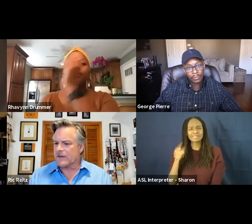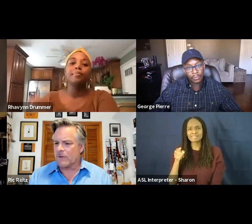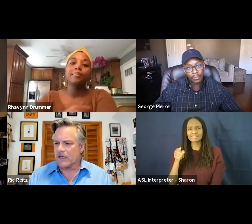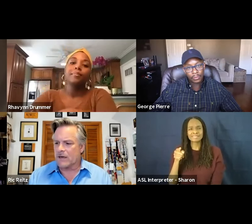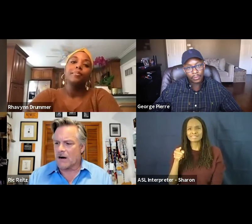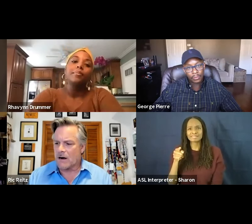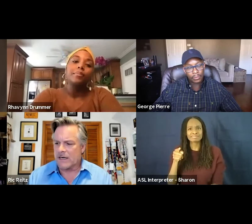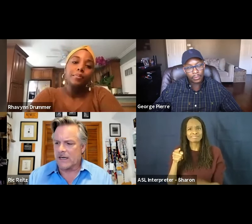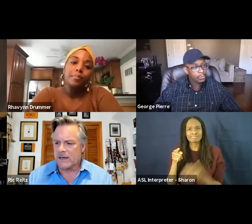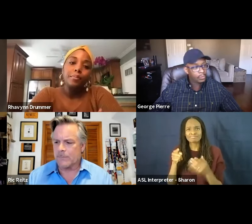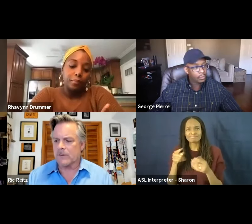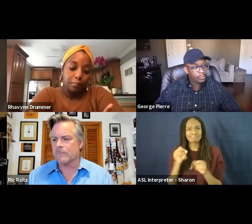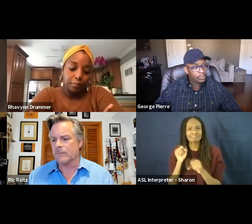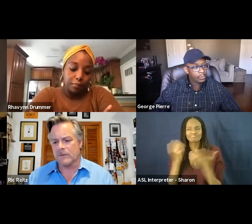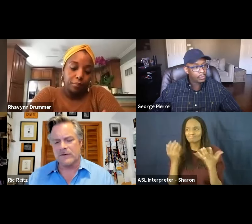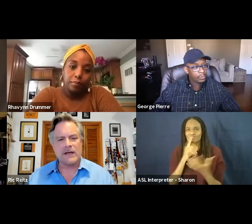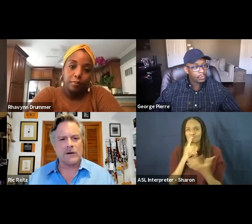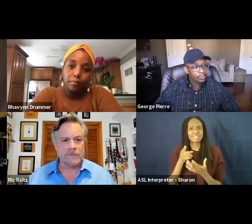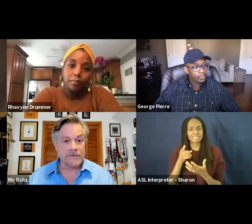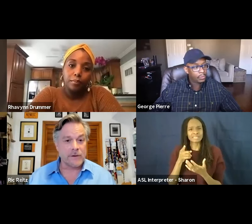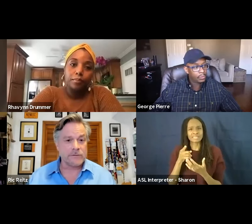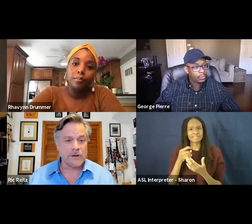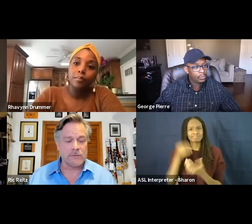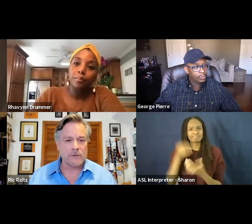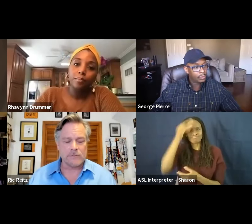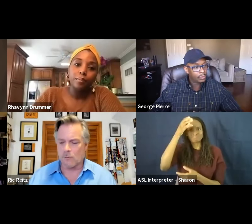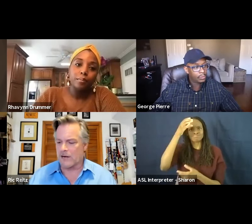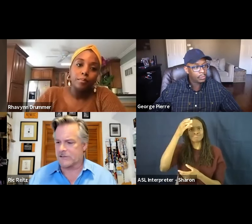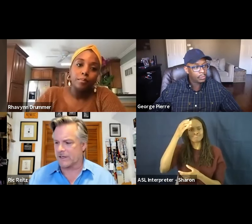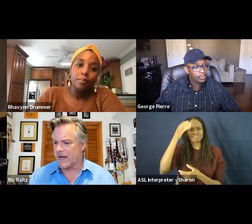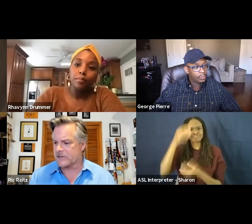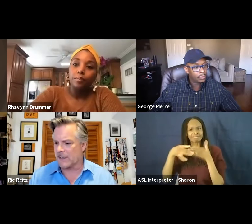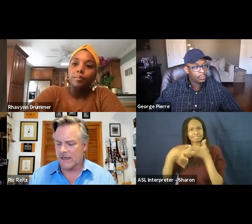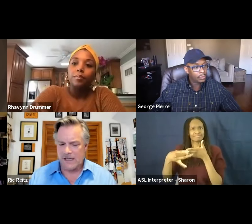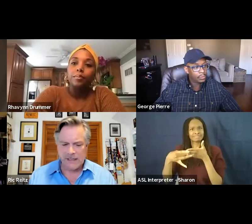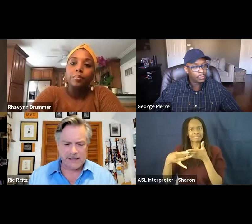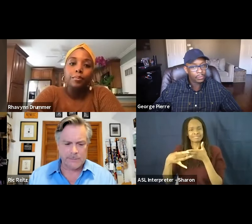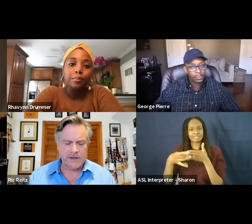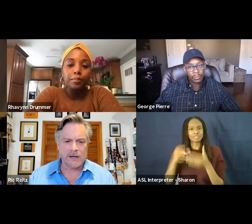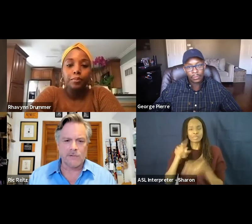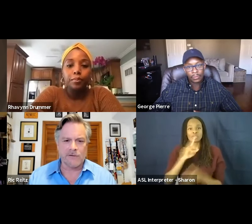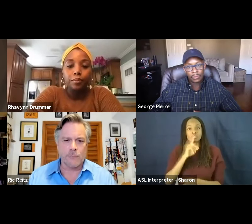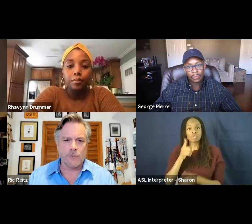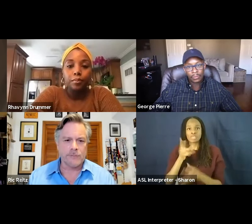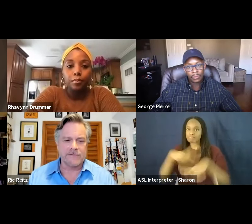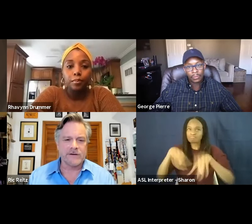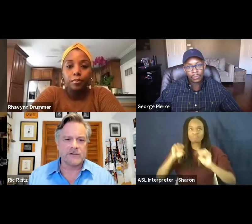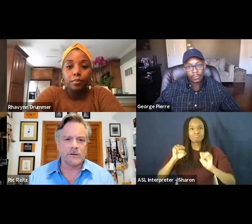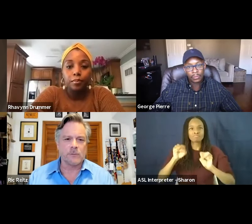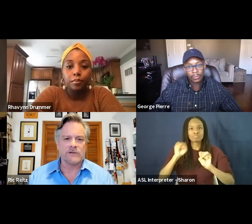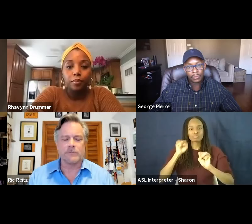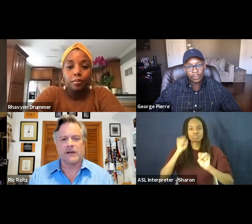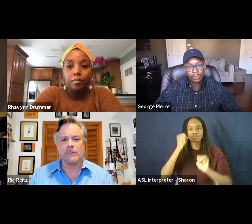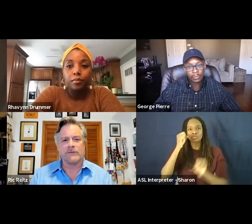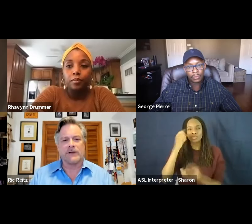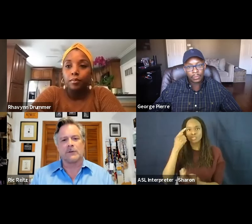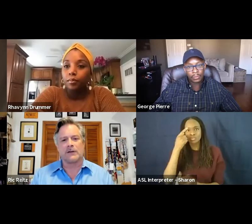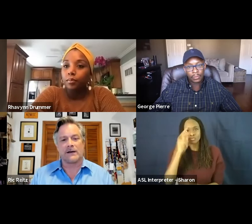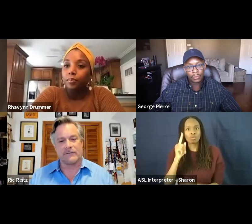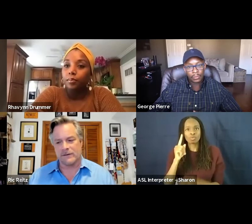to that regard, he ended up taking over, for those who don't know it, who are watching nationally, ended up taking over Fort McPherson once it